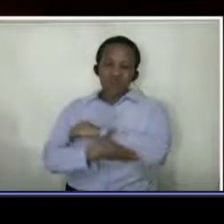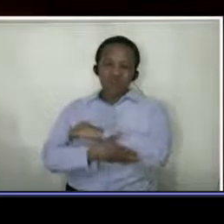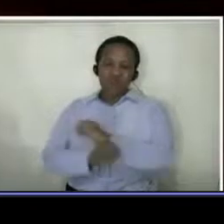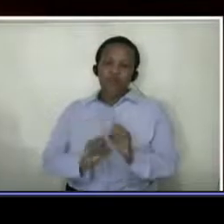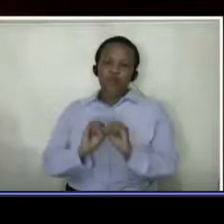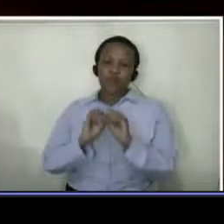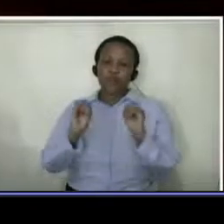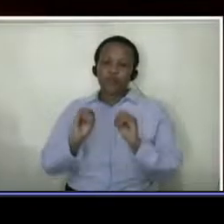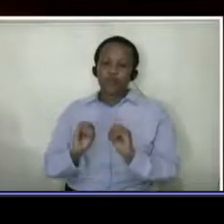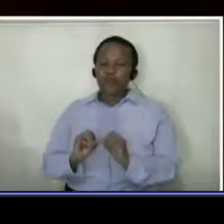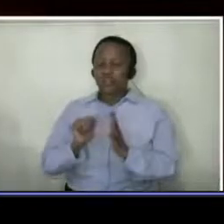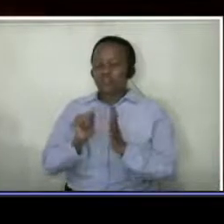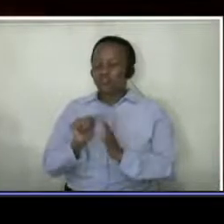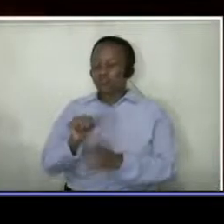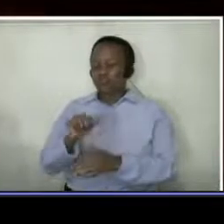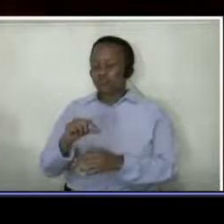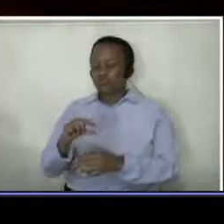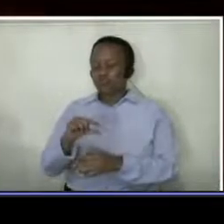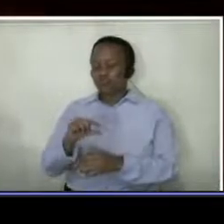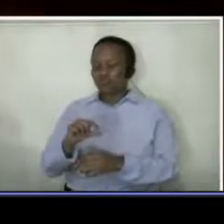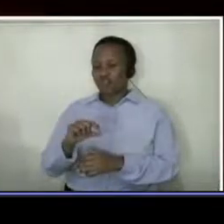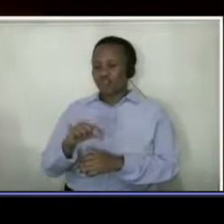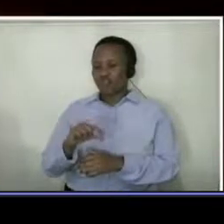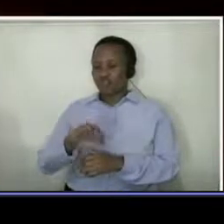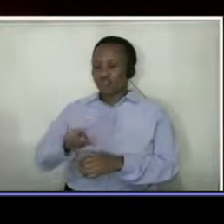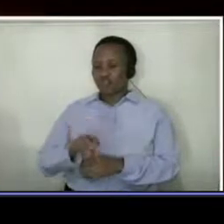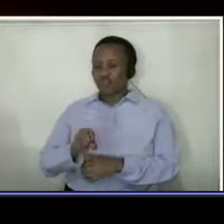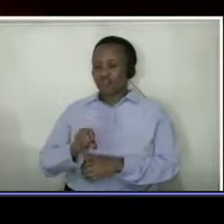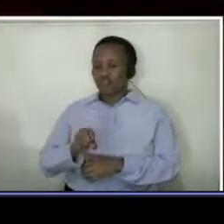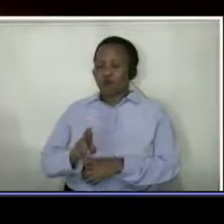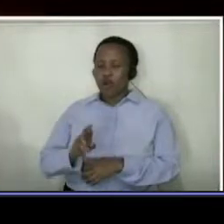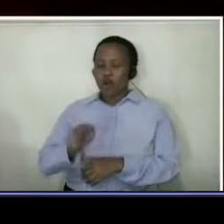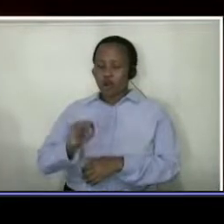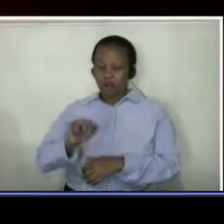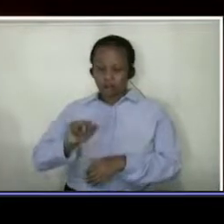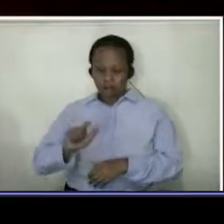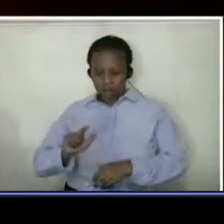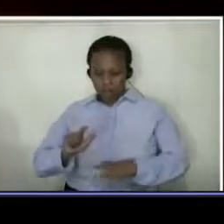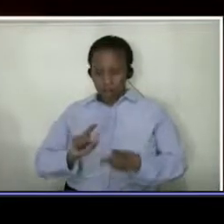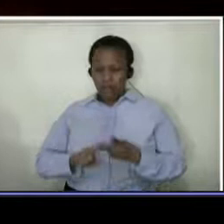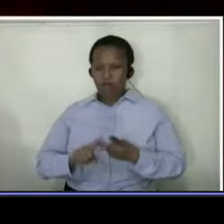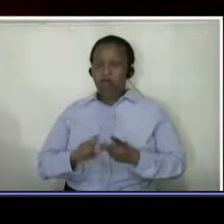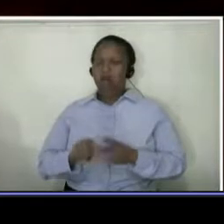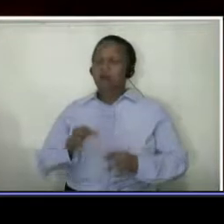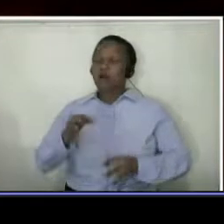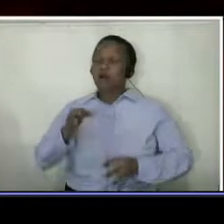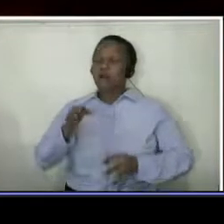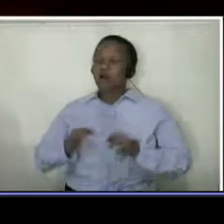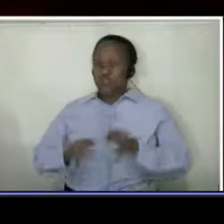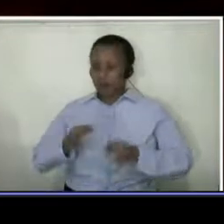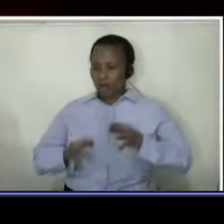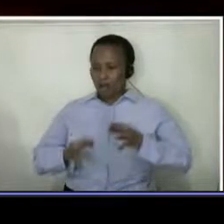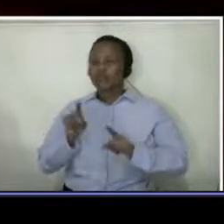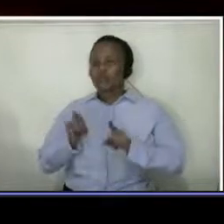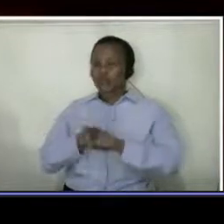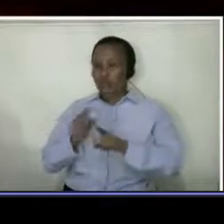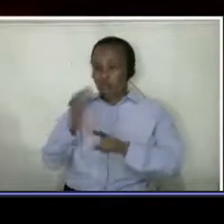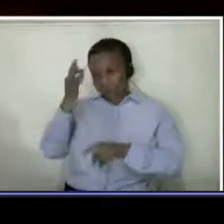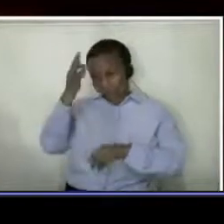journal, The Constitutional Legal Dimension of Coalition Politics and Governments in South Africa, said, I